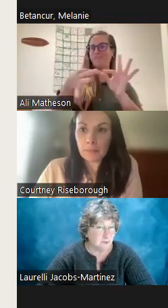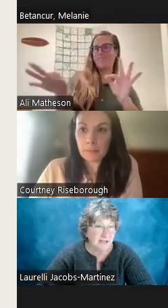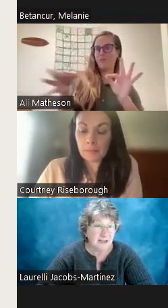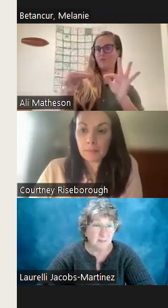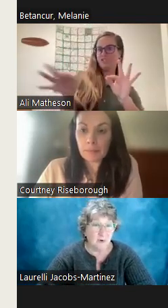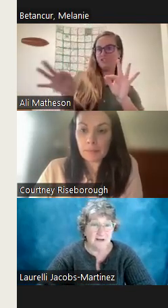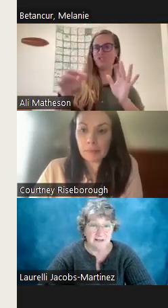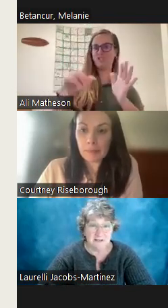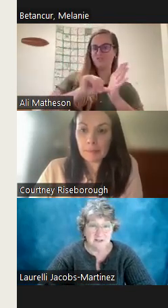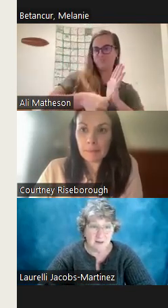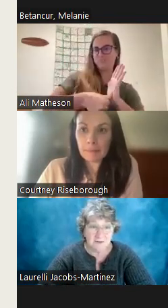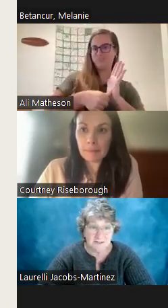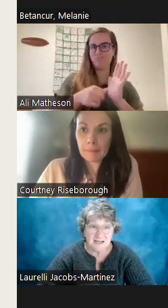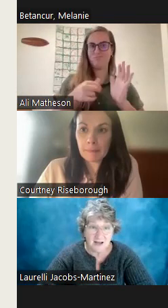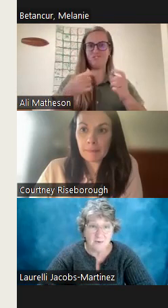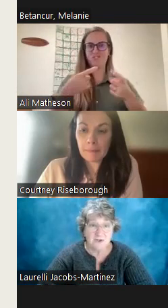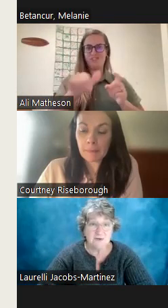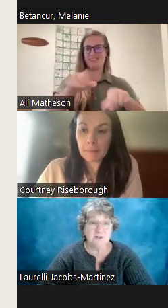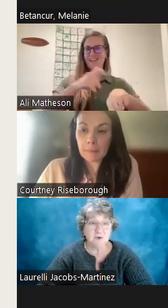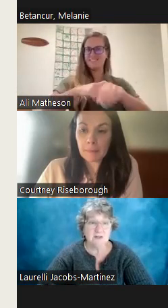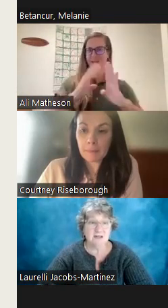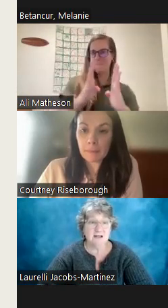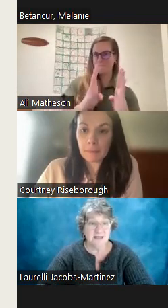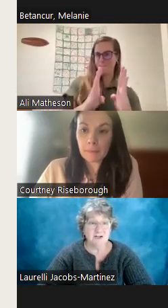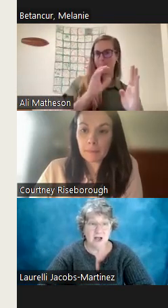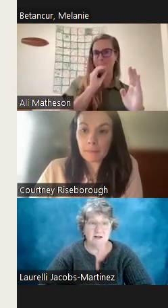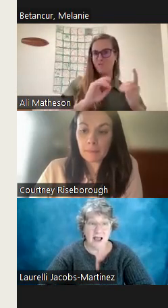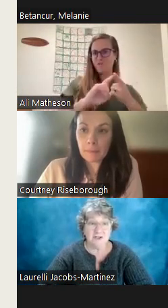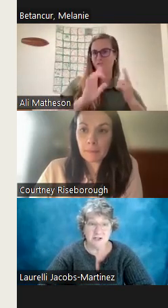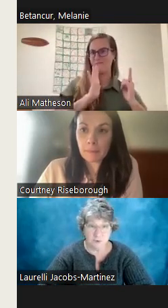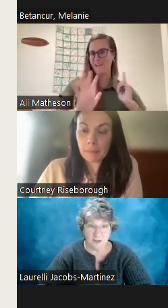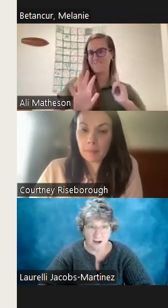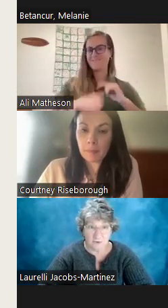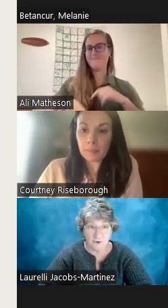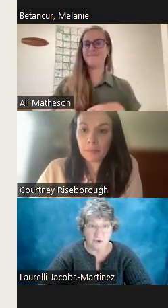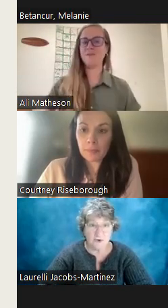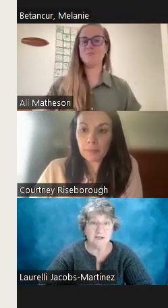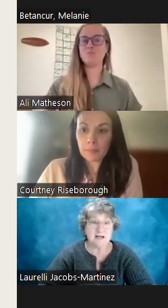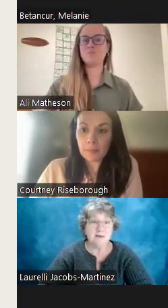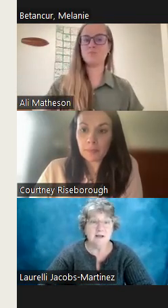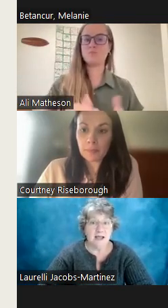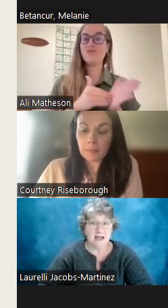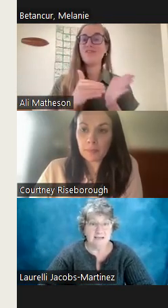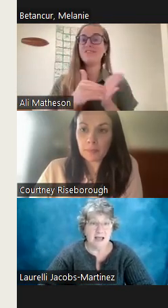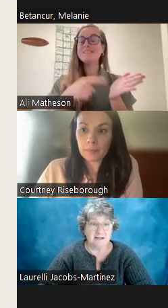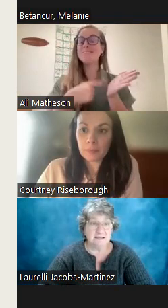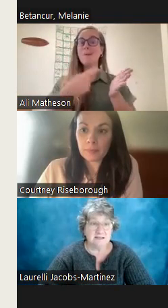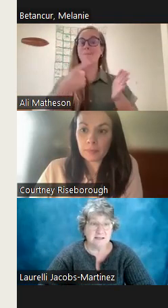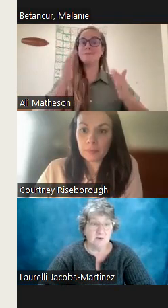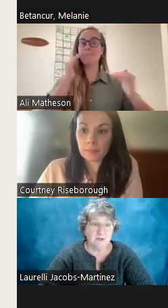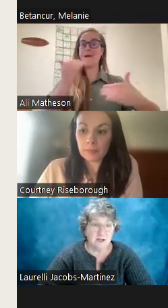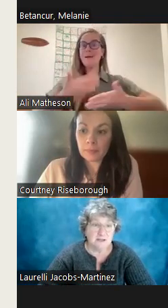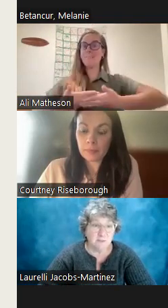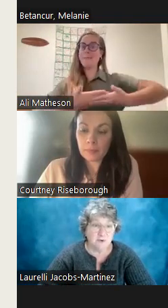What's really important is just to emphasize language, to make sure that that child actually during that crucial learning time has access